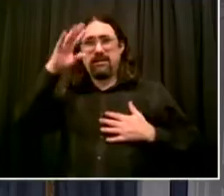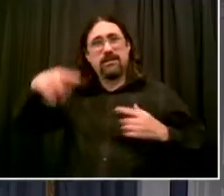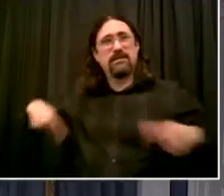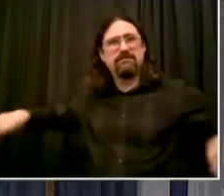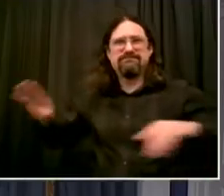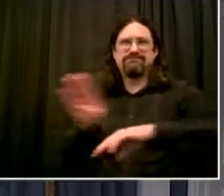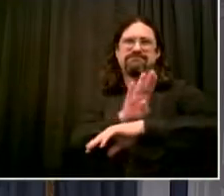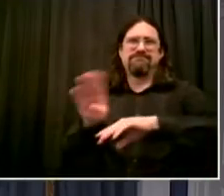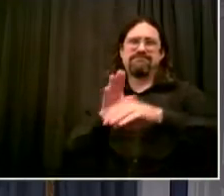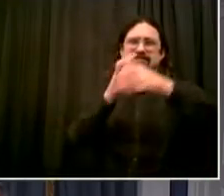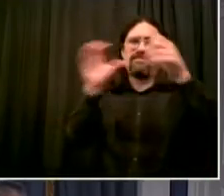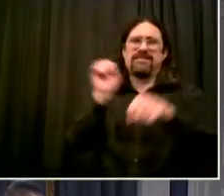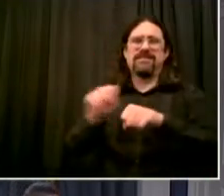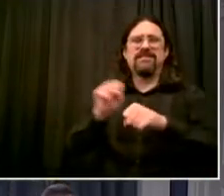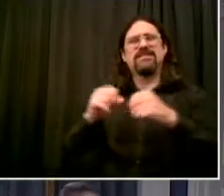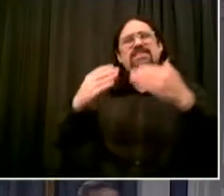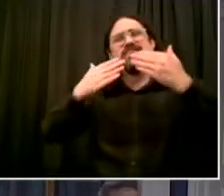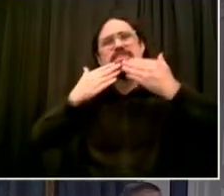Nick.